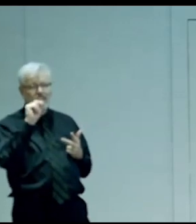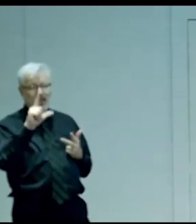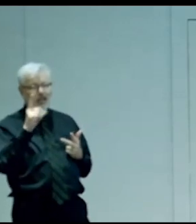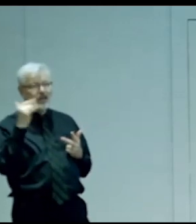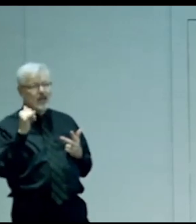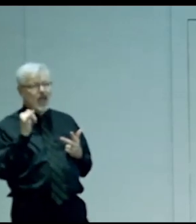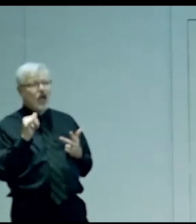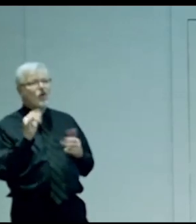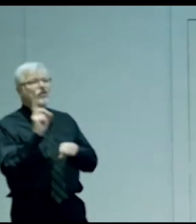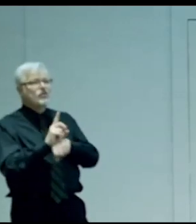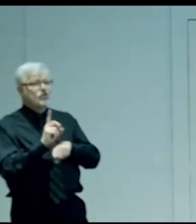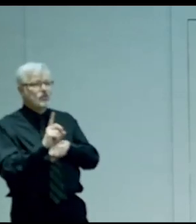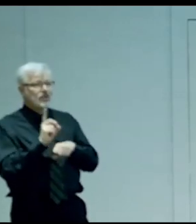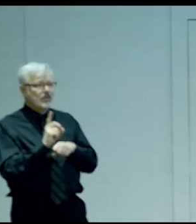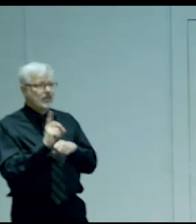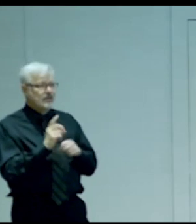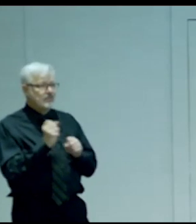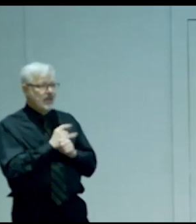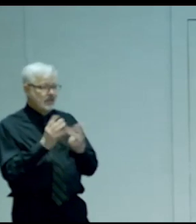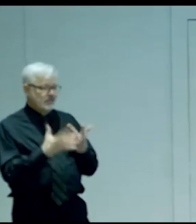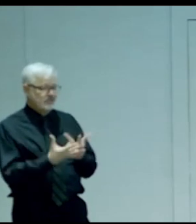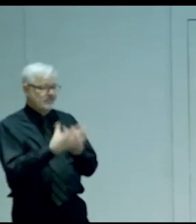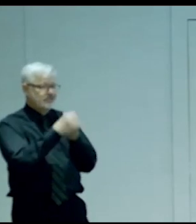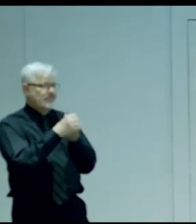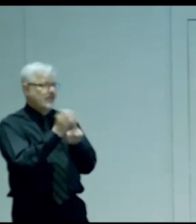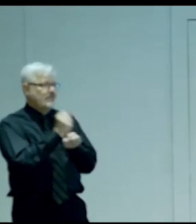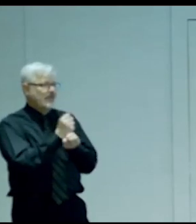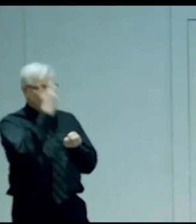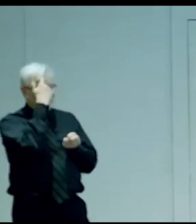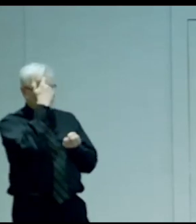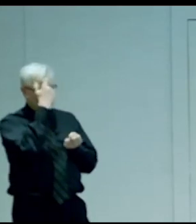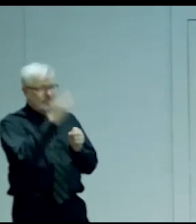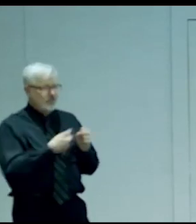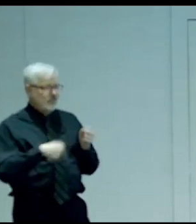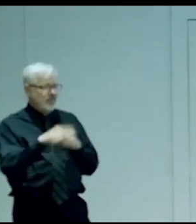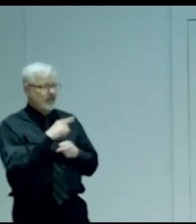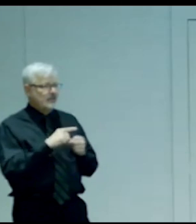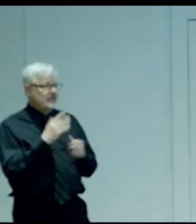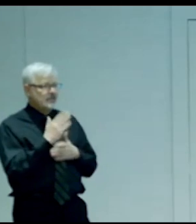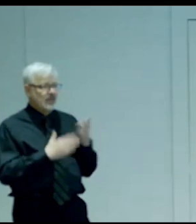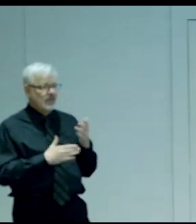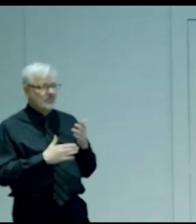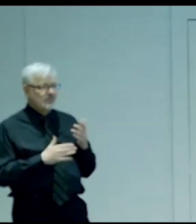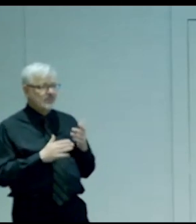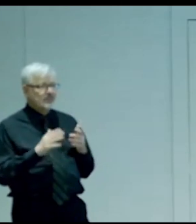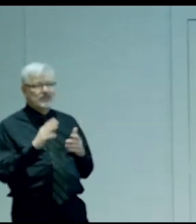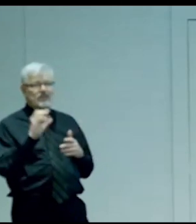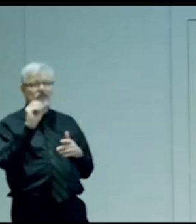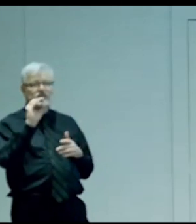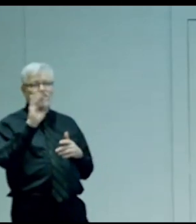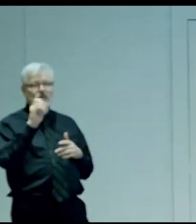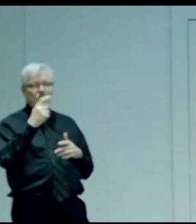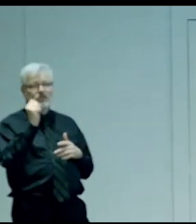to fit it together and to put it together and make sense out of it in a substantive and in sociological